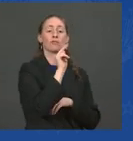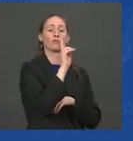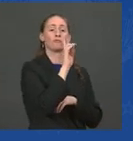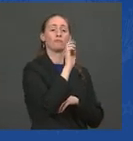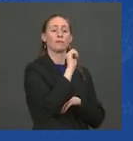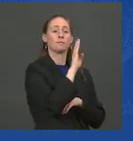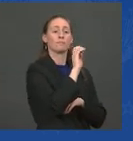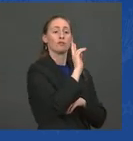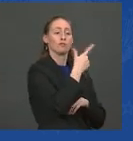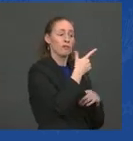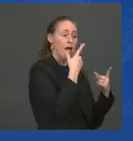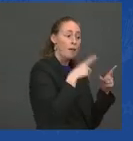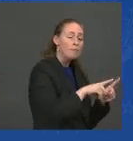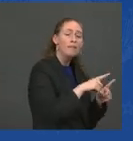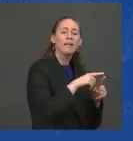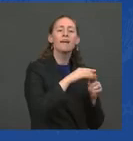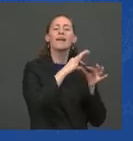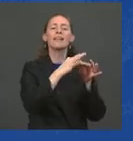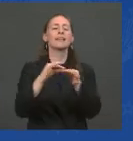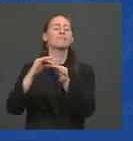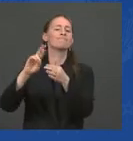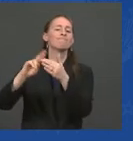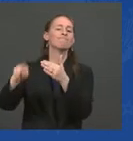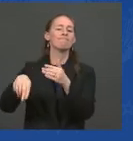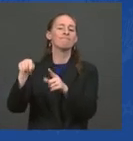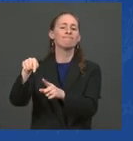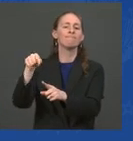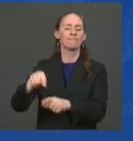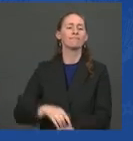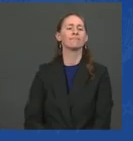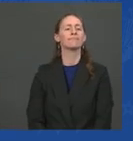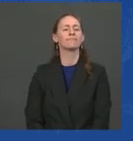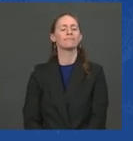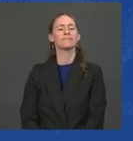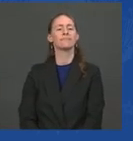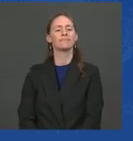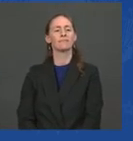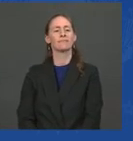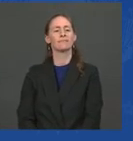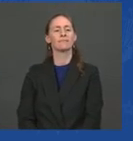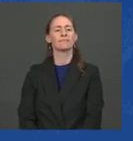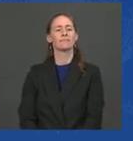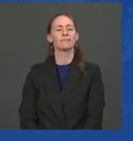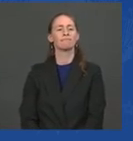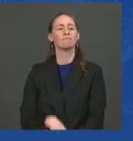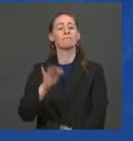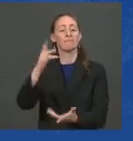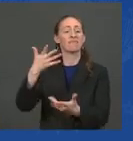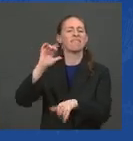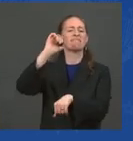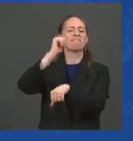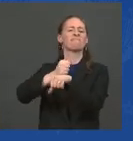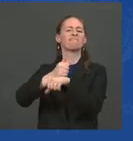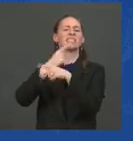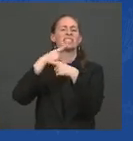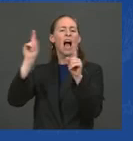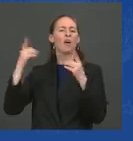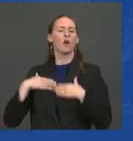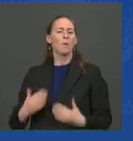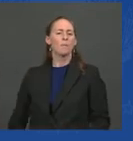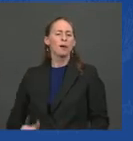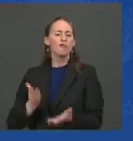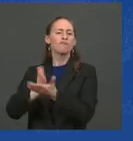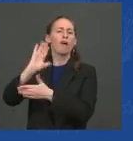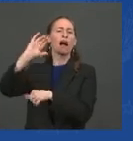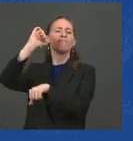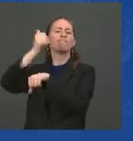and the antecedents of the Universal Declaration of Human Rights and the foundation of a rules-based